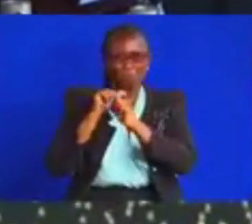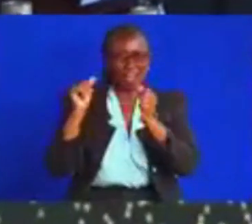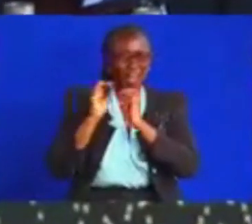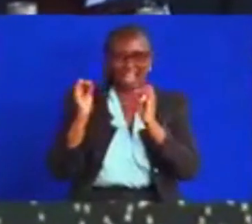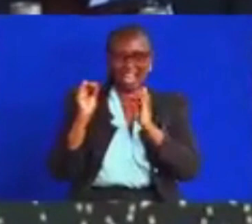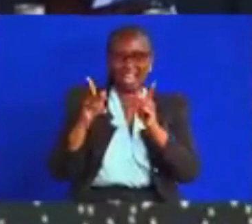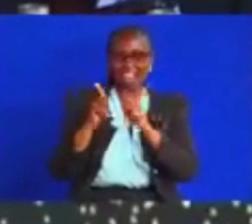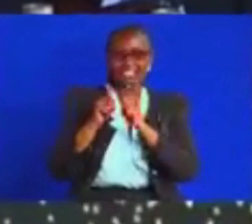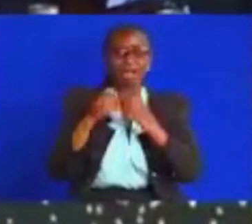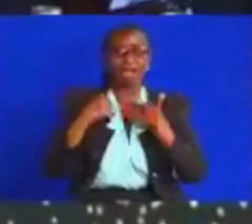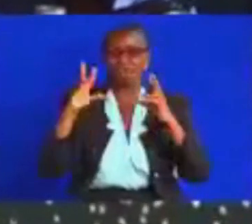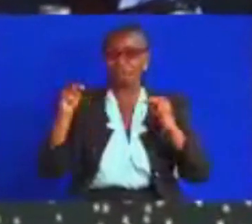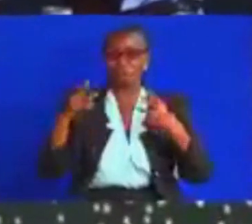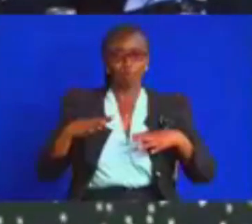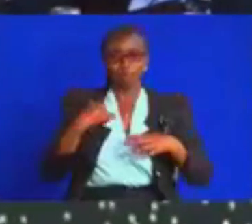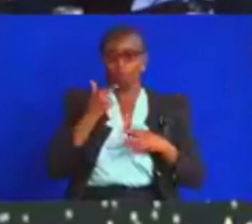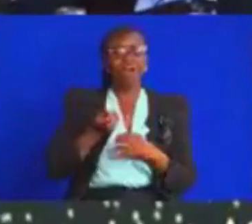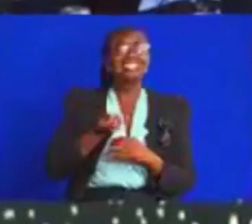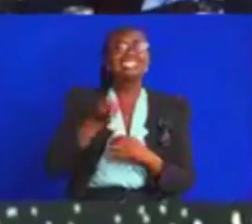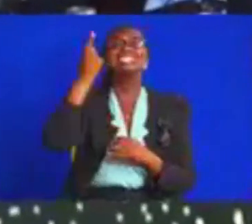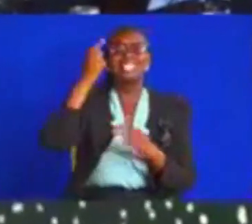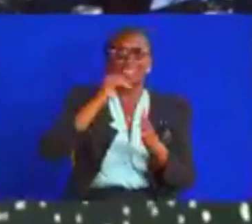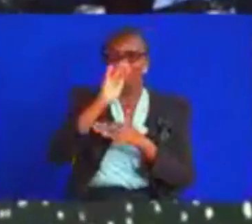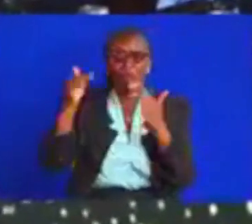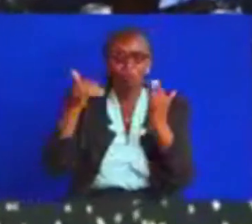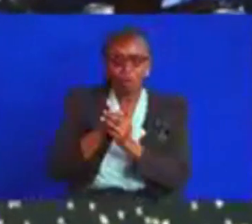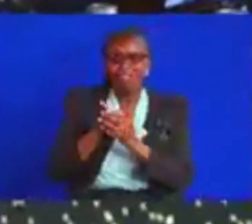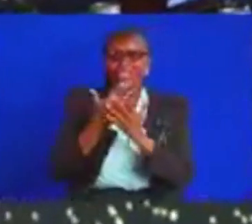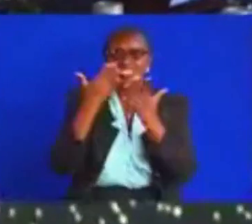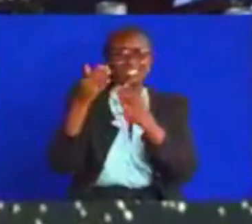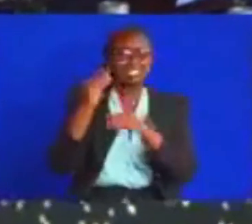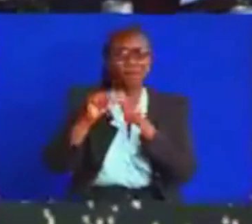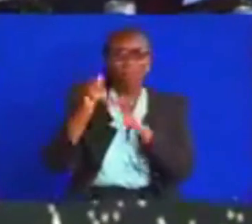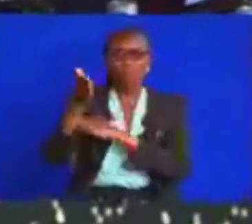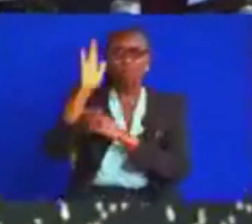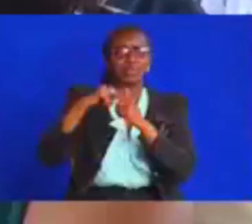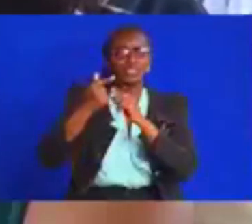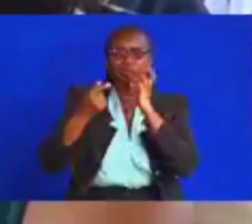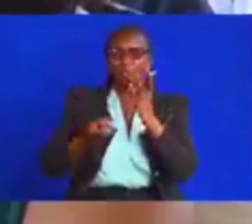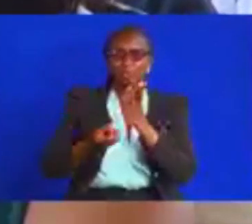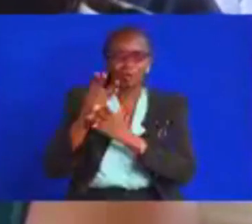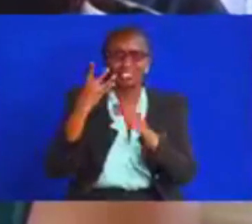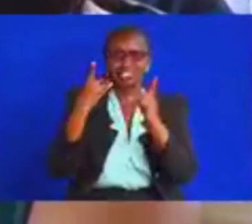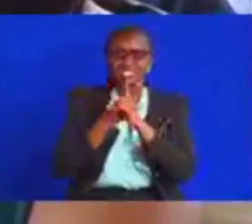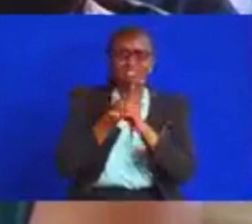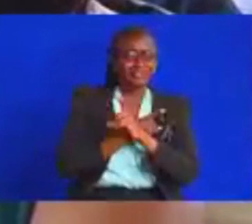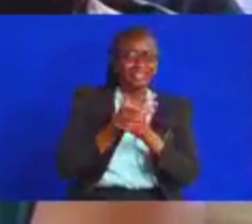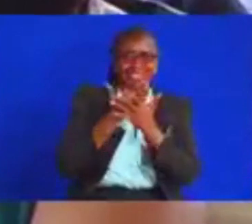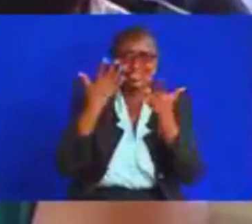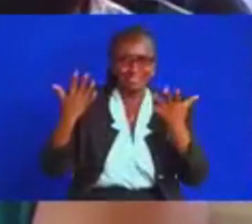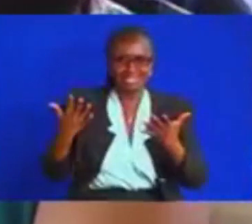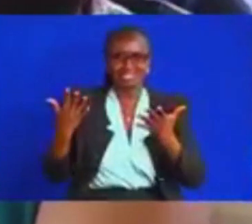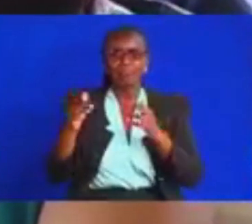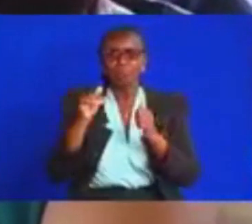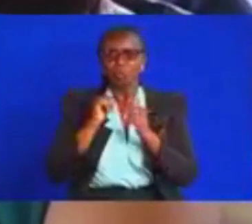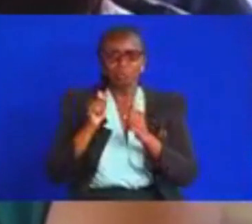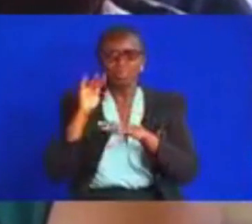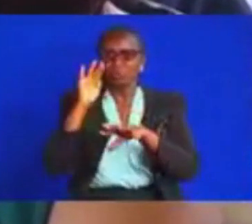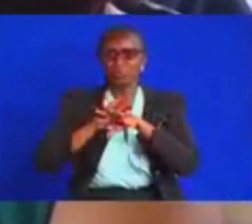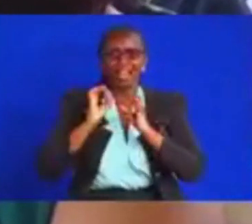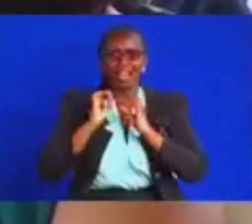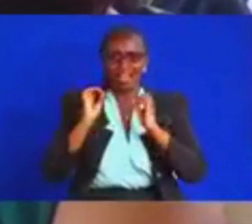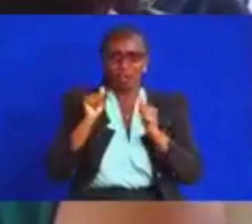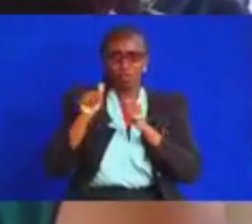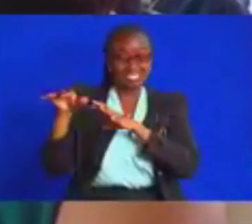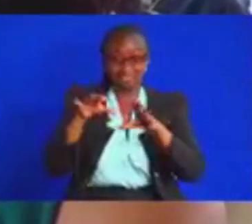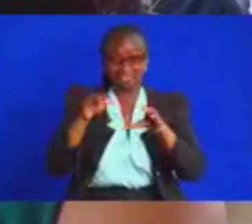who have captured the whole counsel of God, it will produce the various shades of lopsidedness that we have